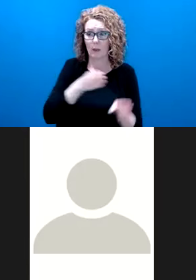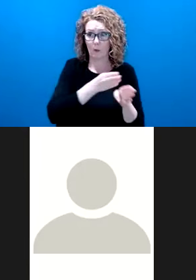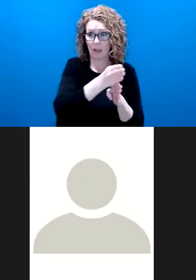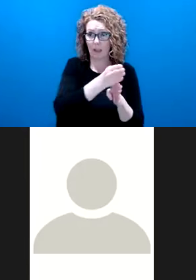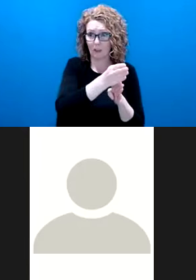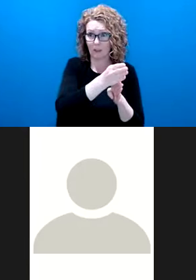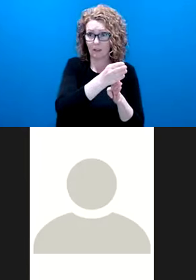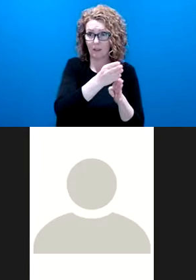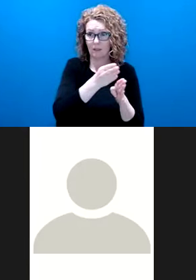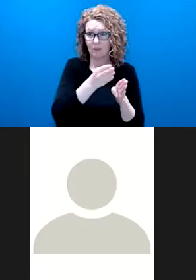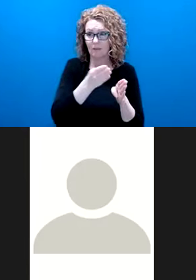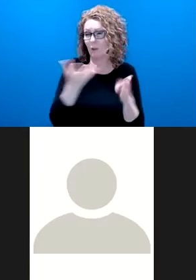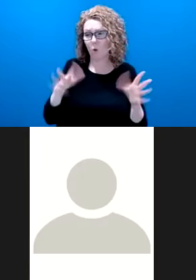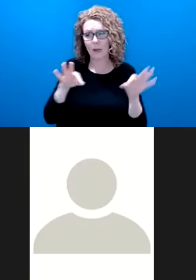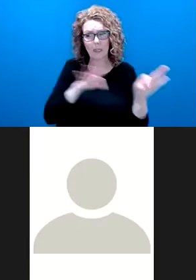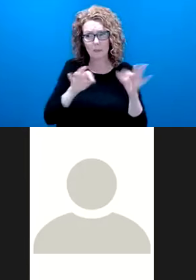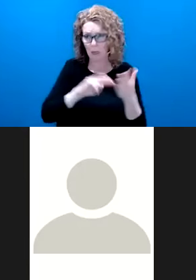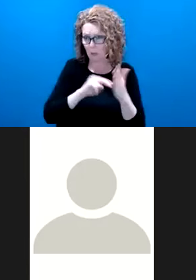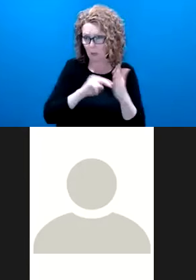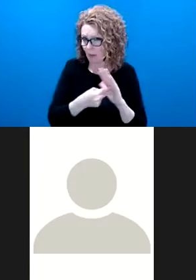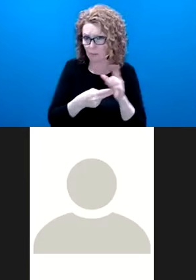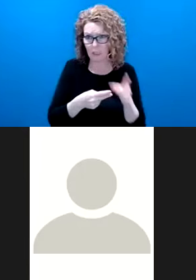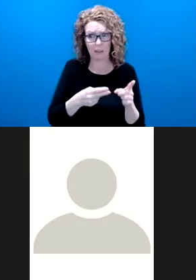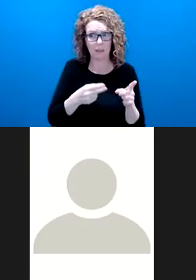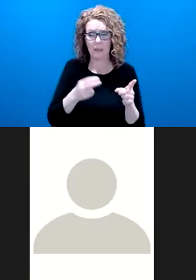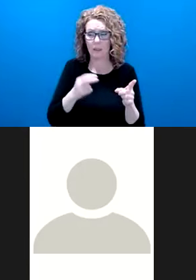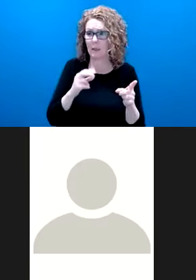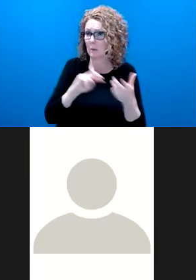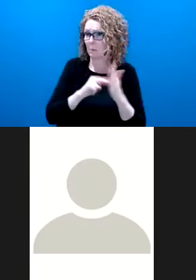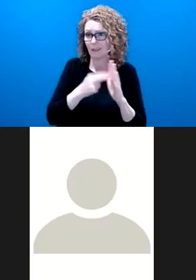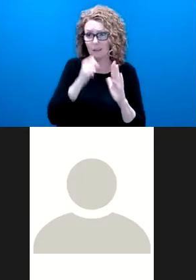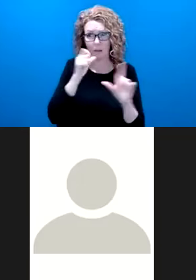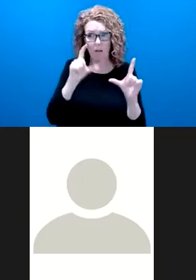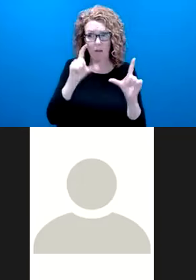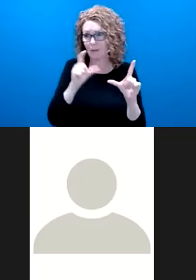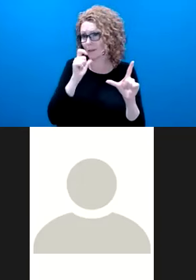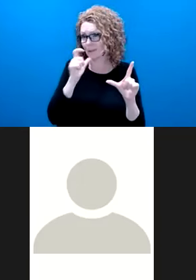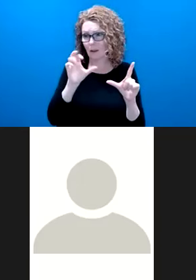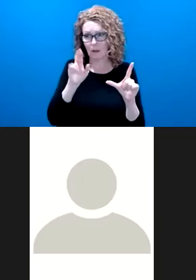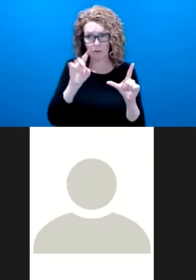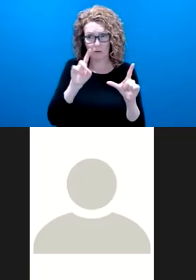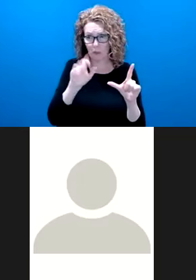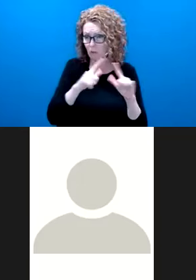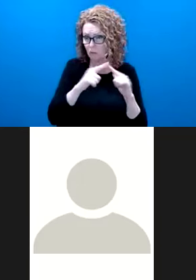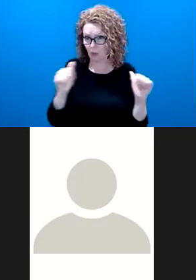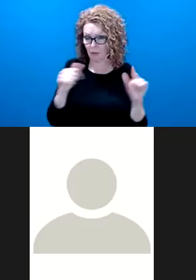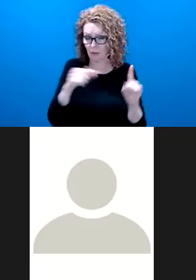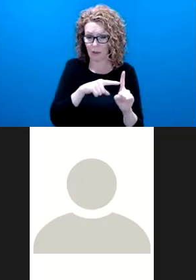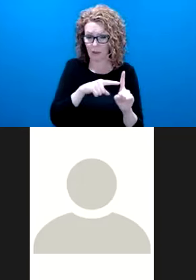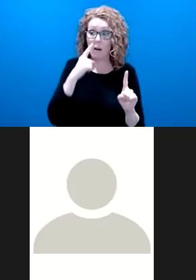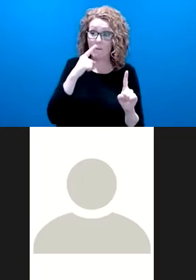secretary professions are before, Ashley, but specifically for those professions,